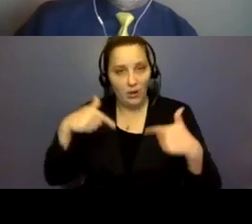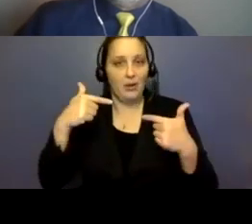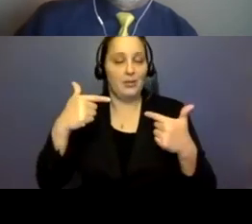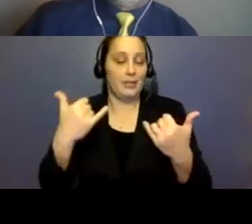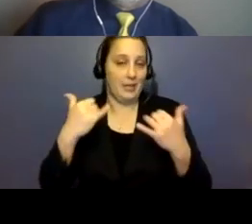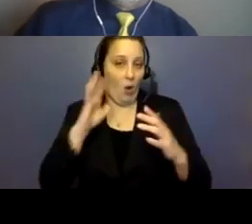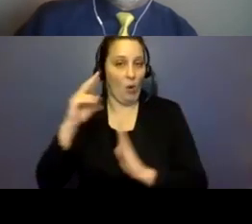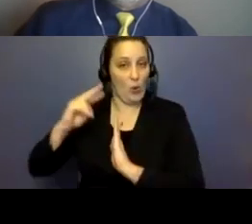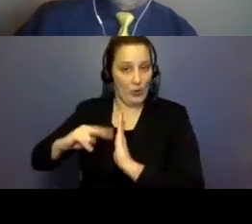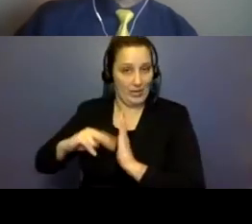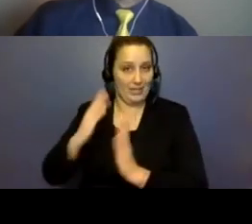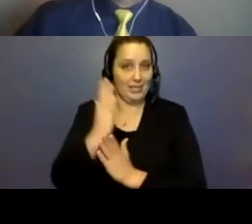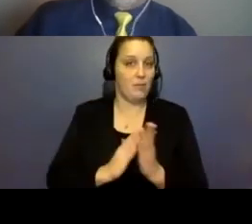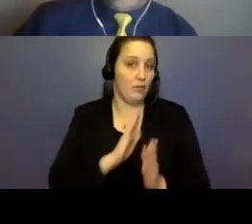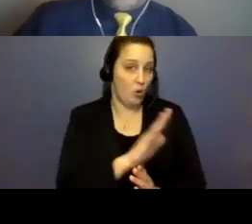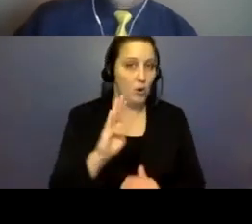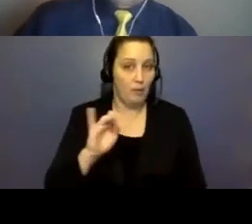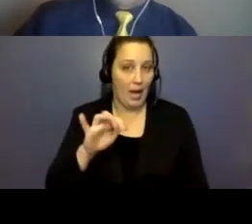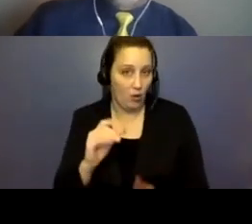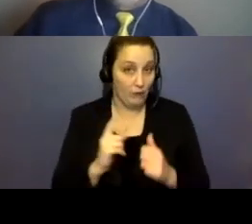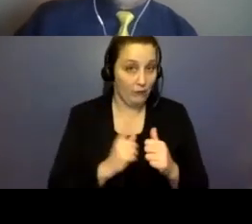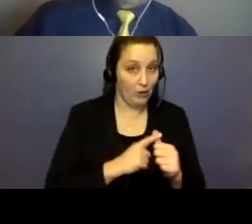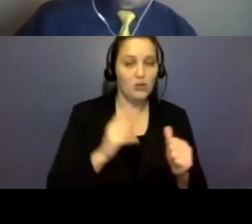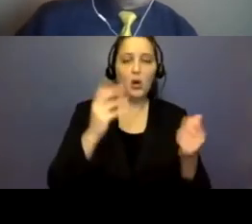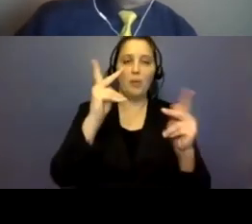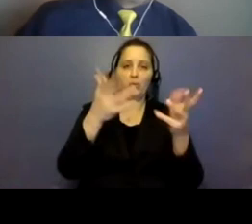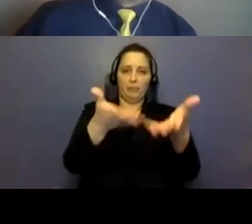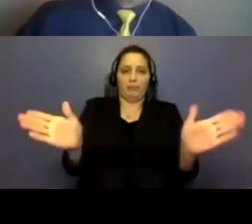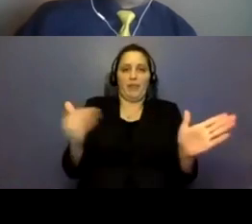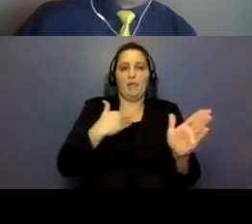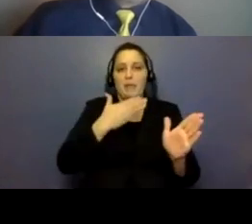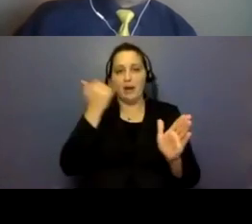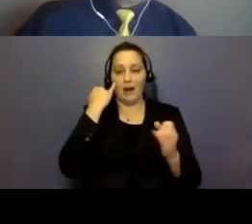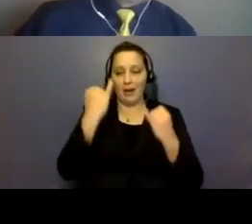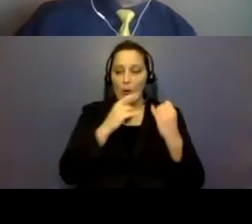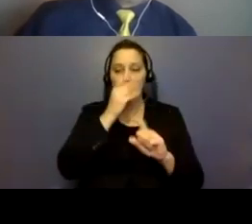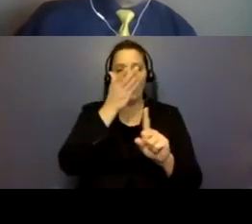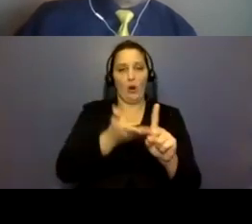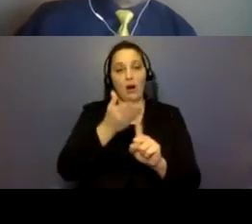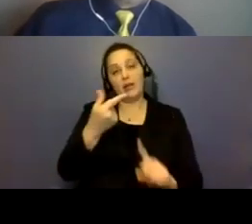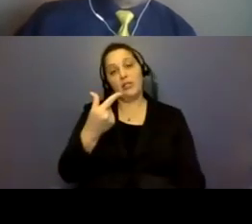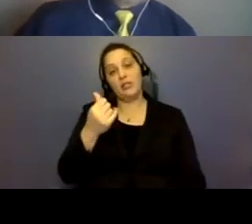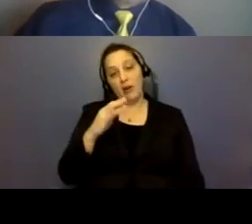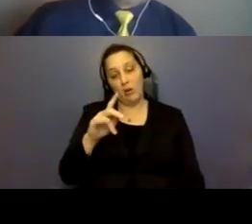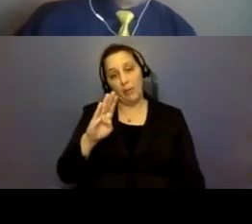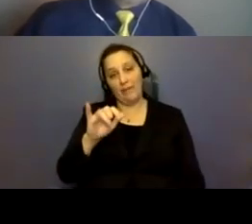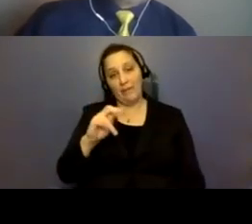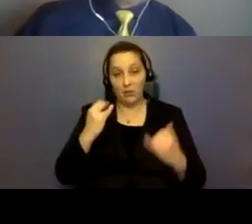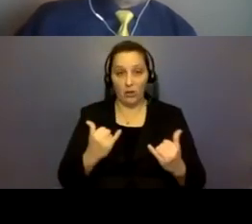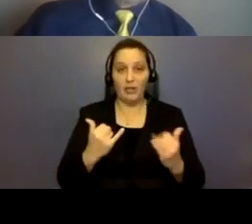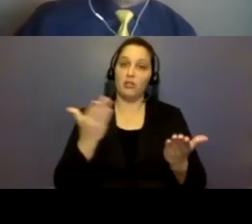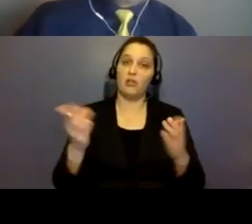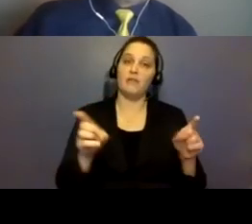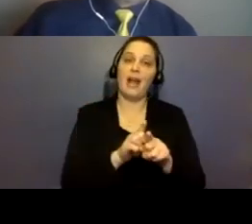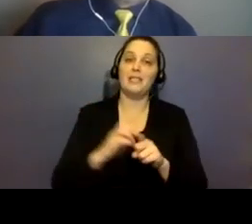of reading some of your bio so that folk will have a better sense of who you are. General Bivens currently serves as the